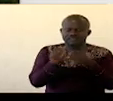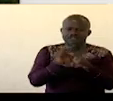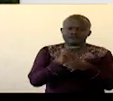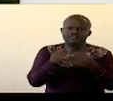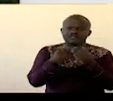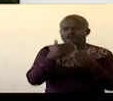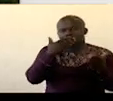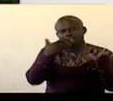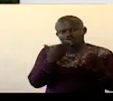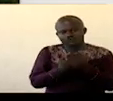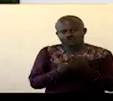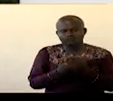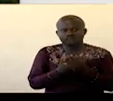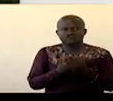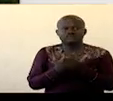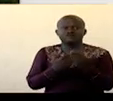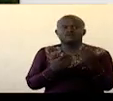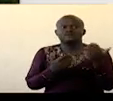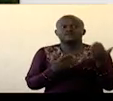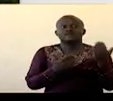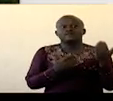good